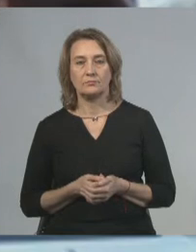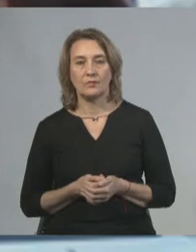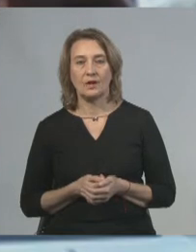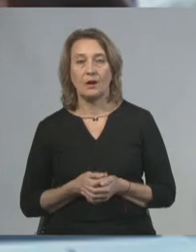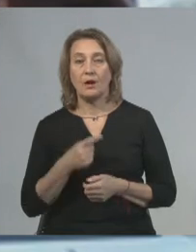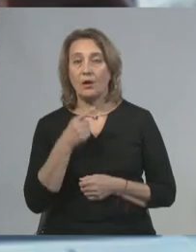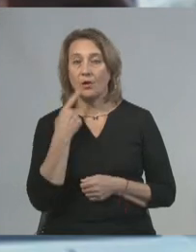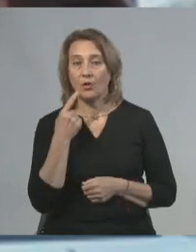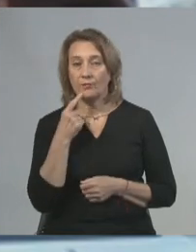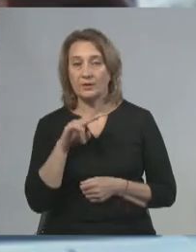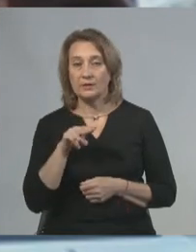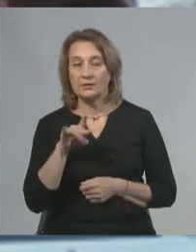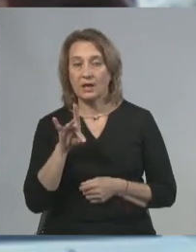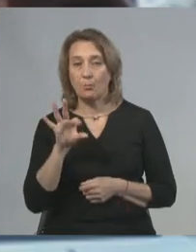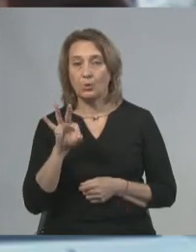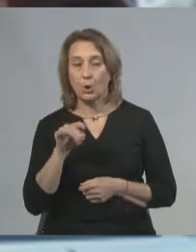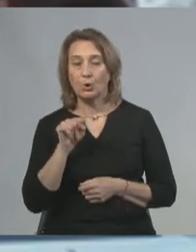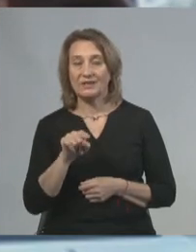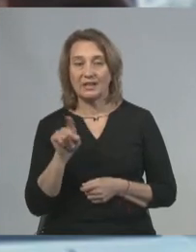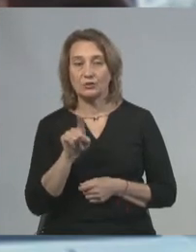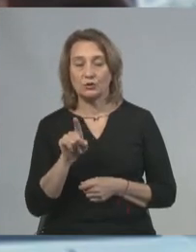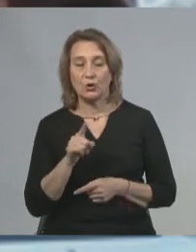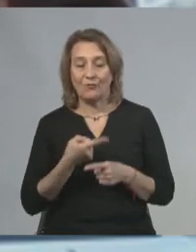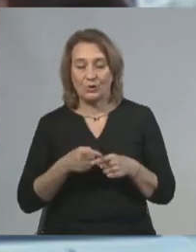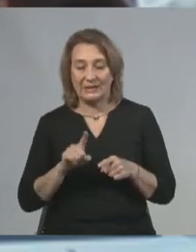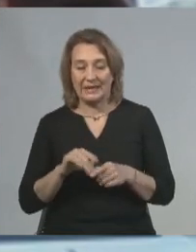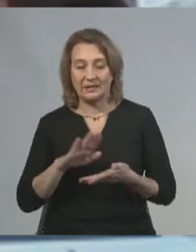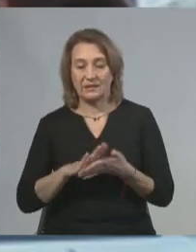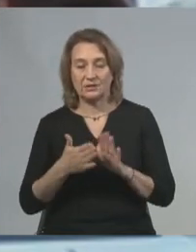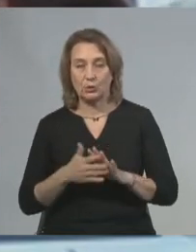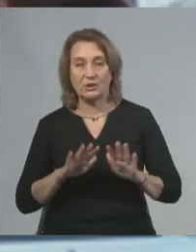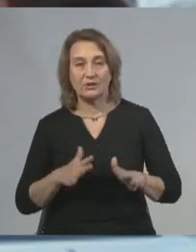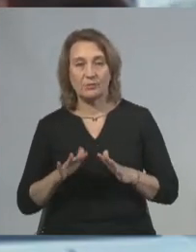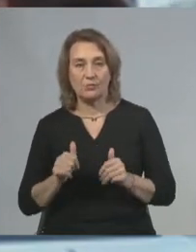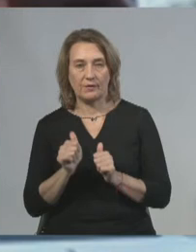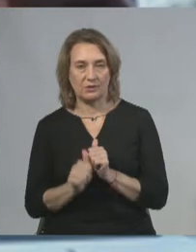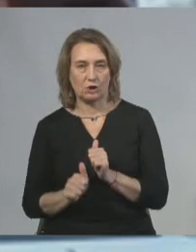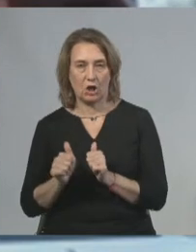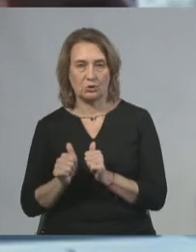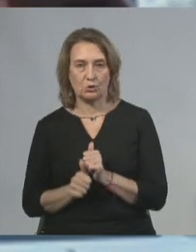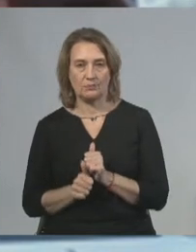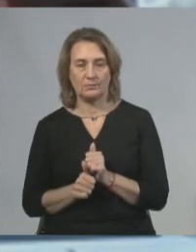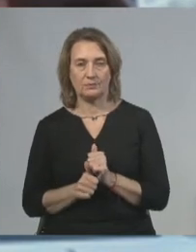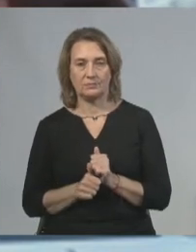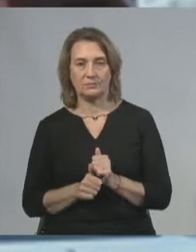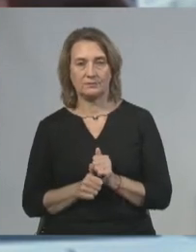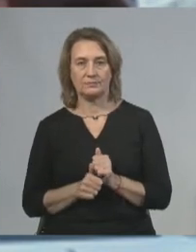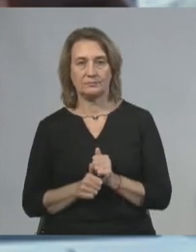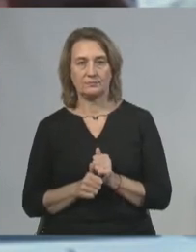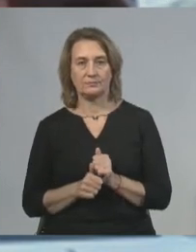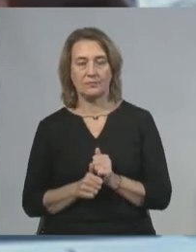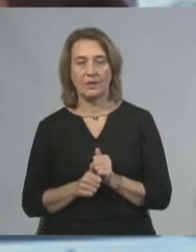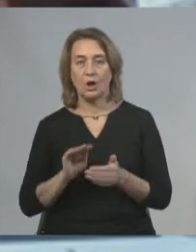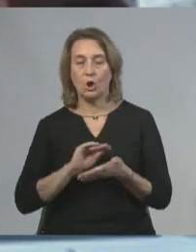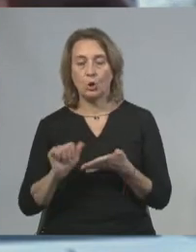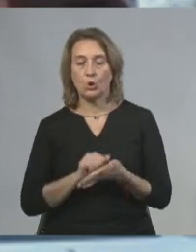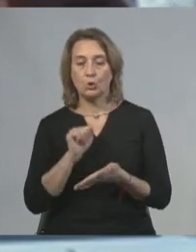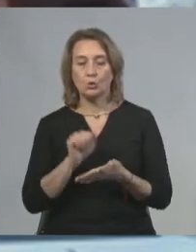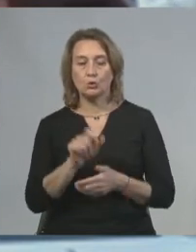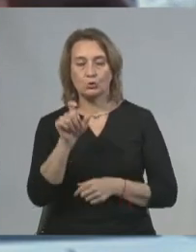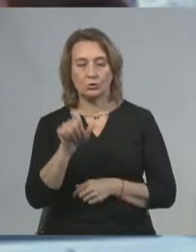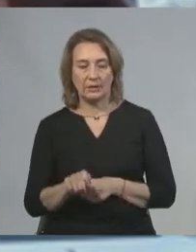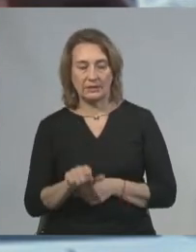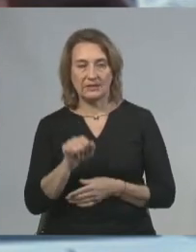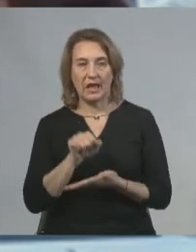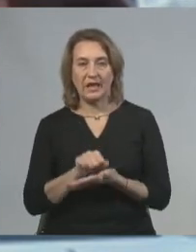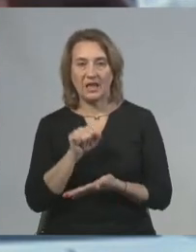and it encourages editorial uh editorial boards and journalists to have two or three